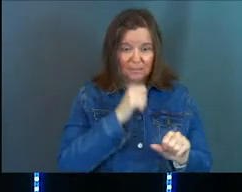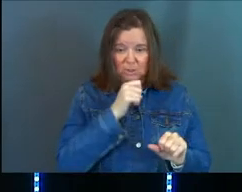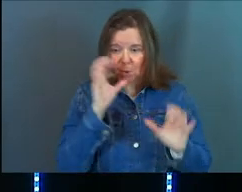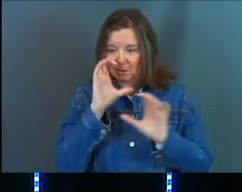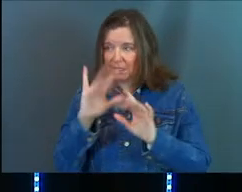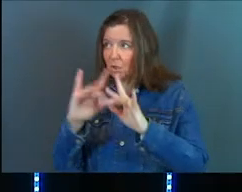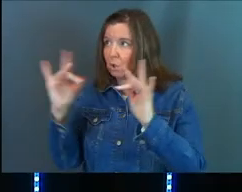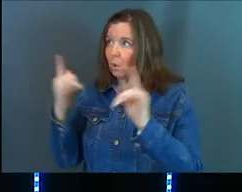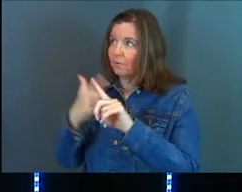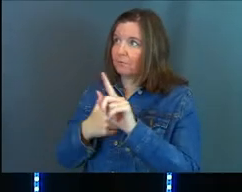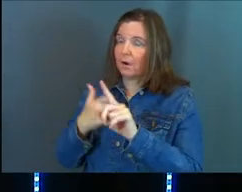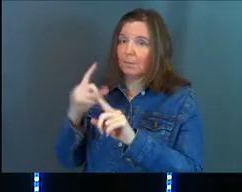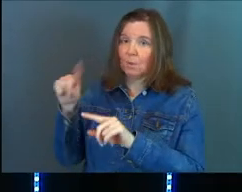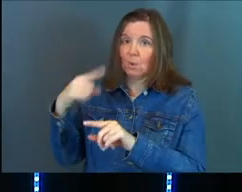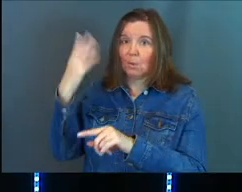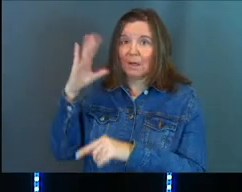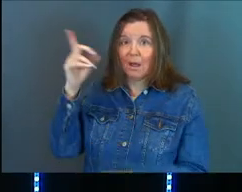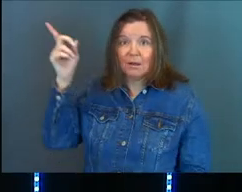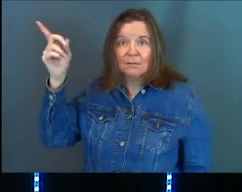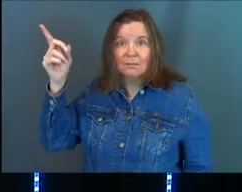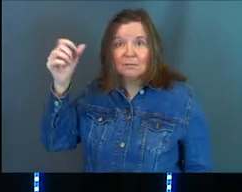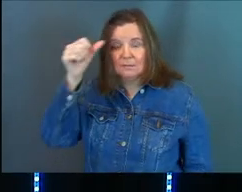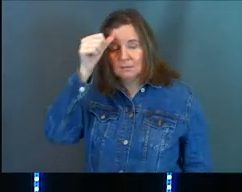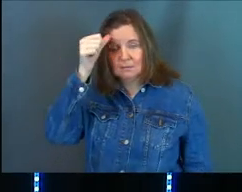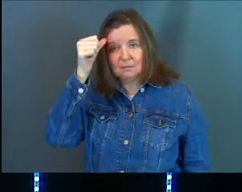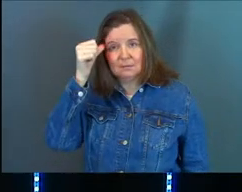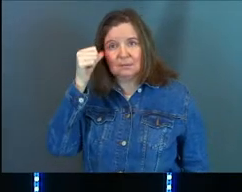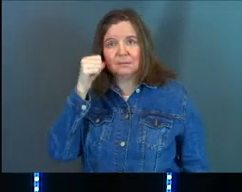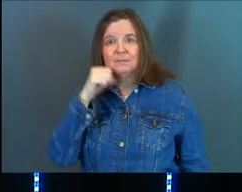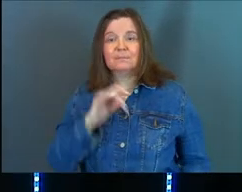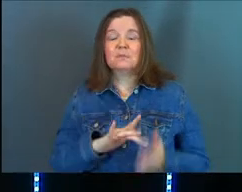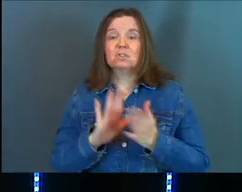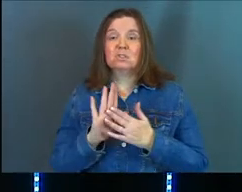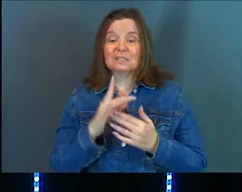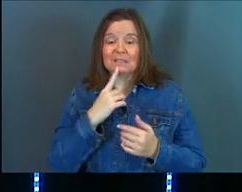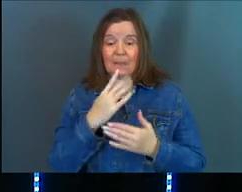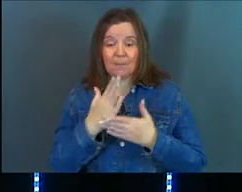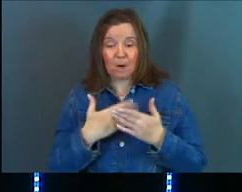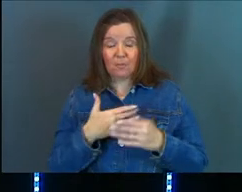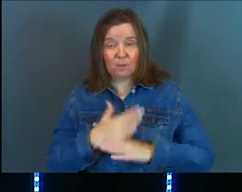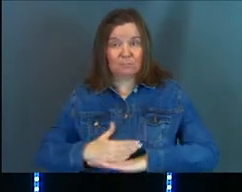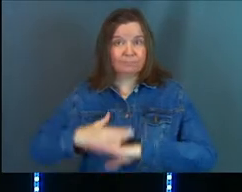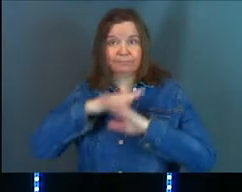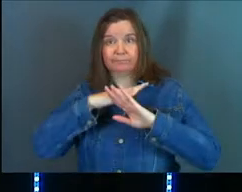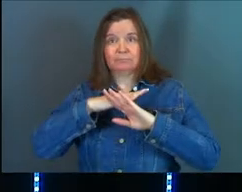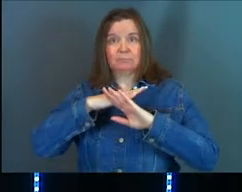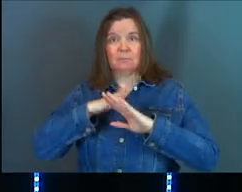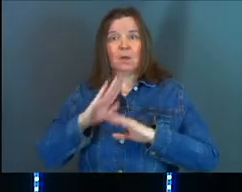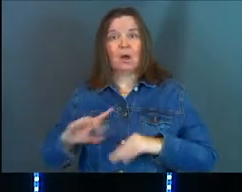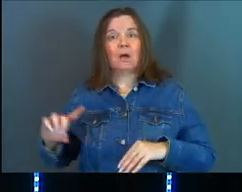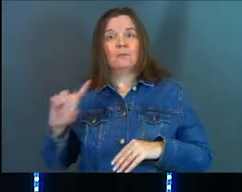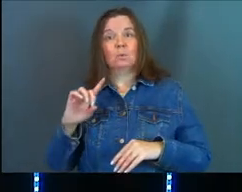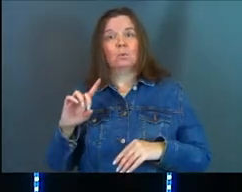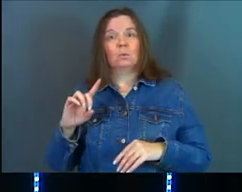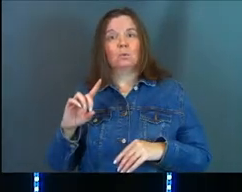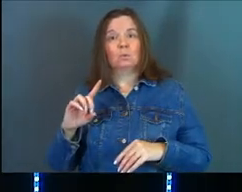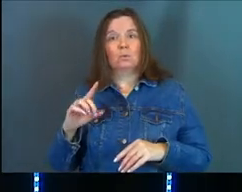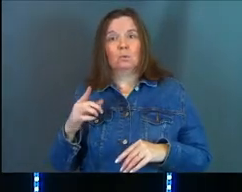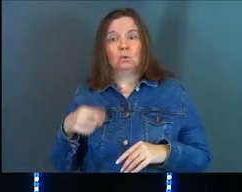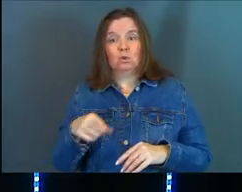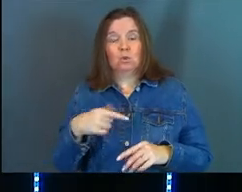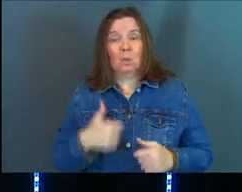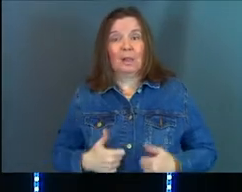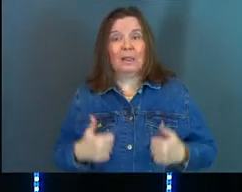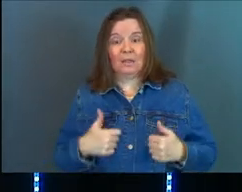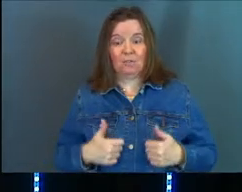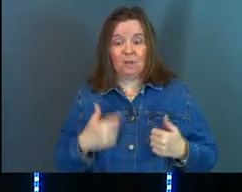not seek the glory that comes from the only God? Jesus said, part of what gets in the way of you just